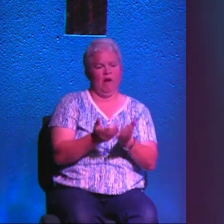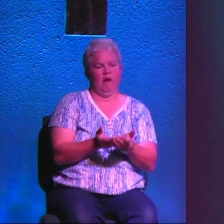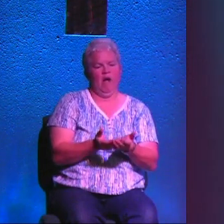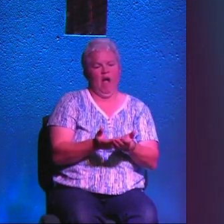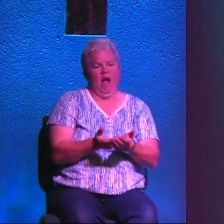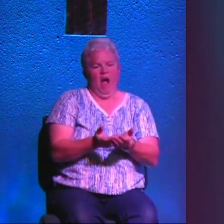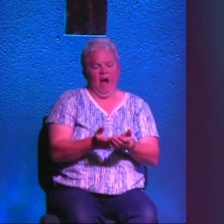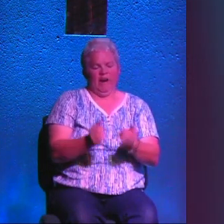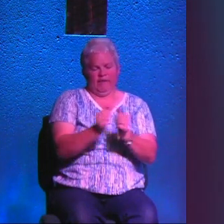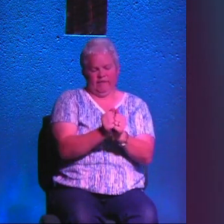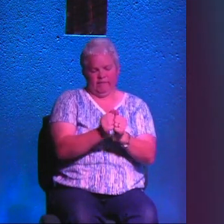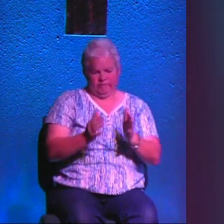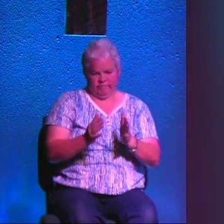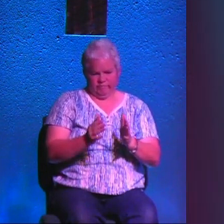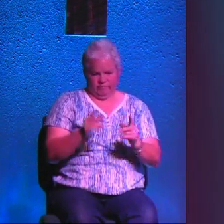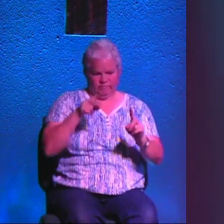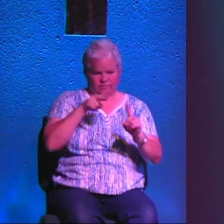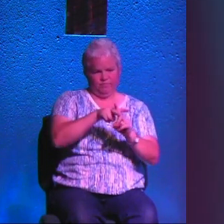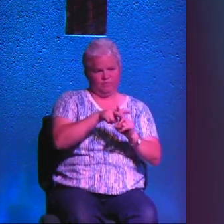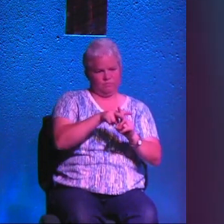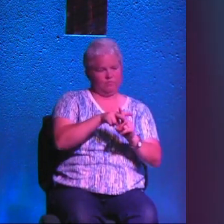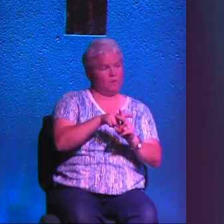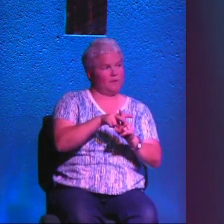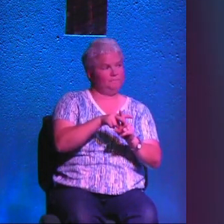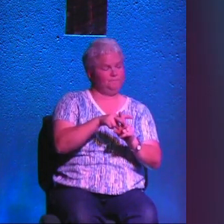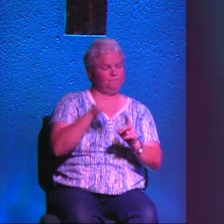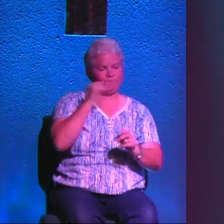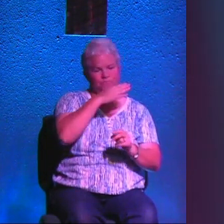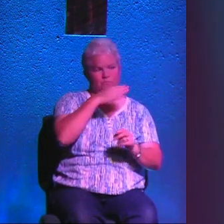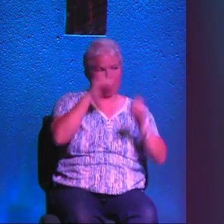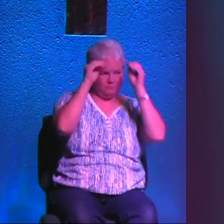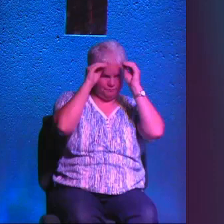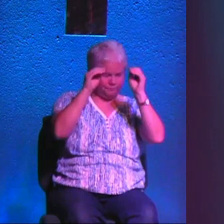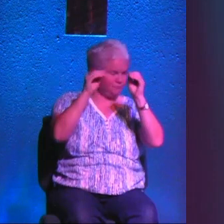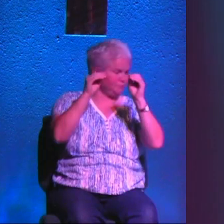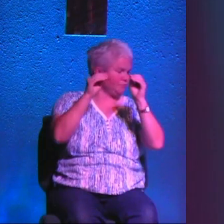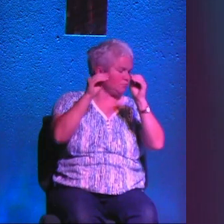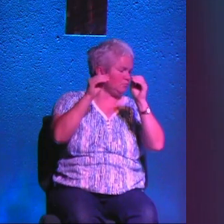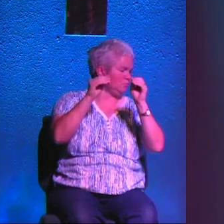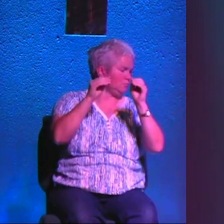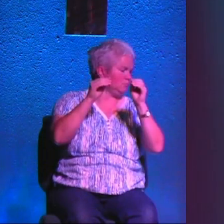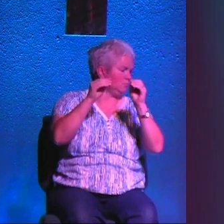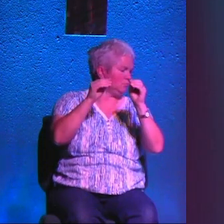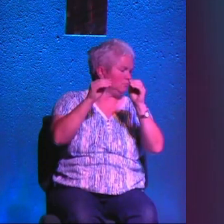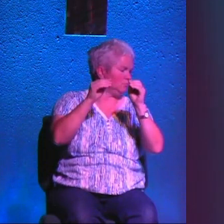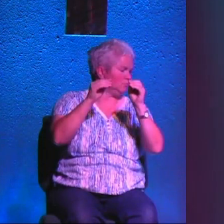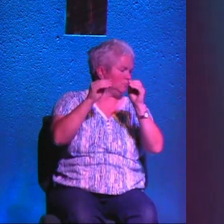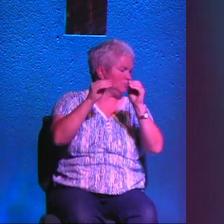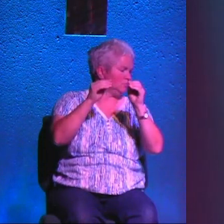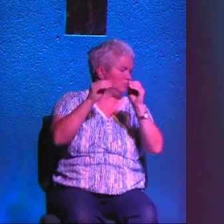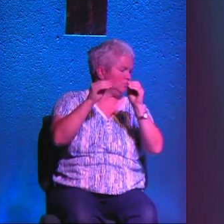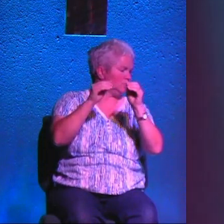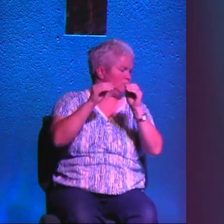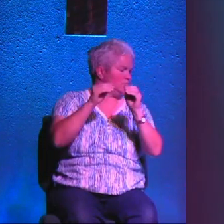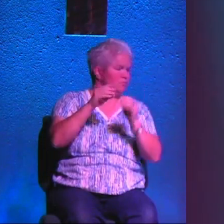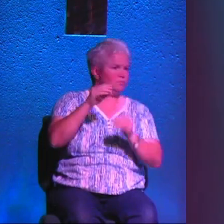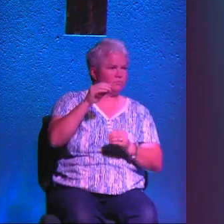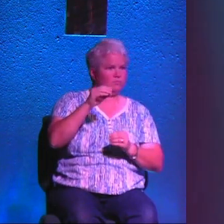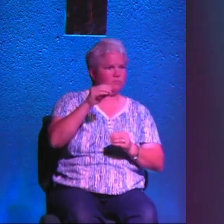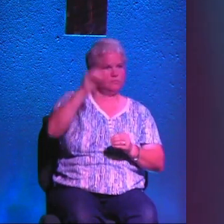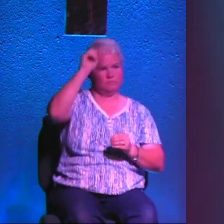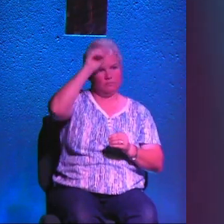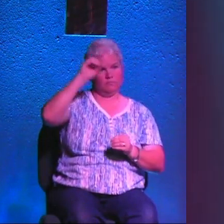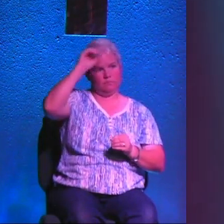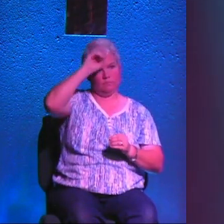message without allowing false teachers to interject their opinions and